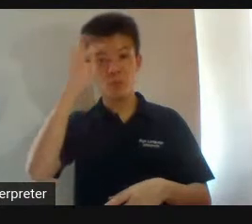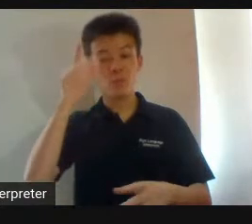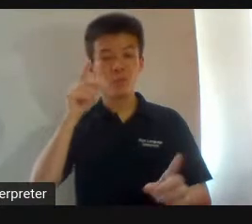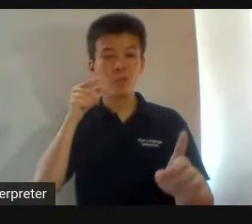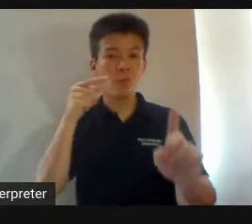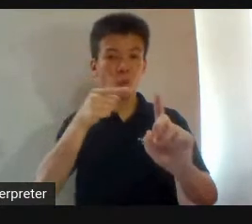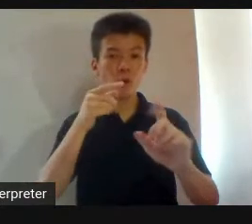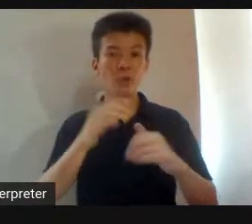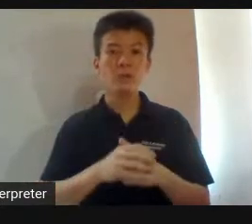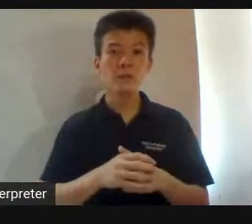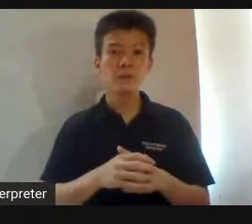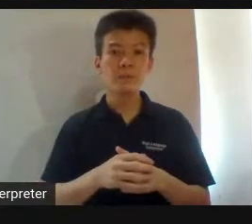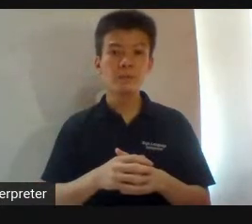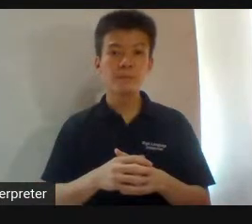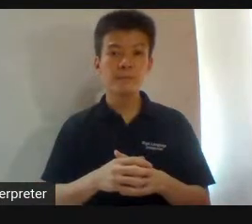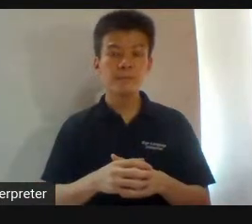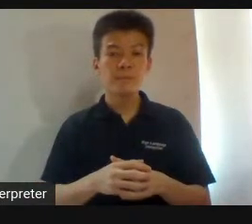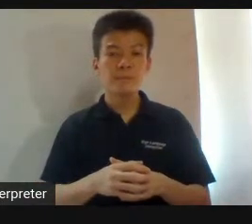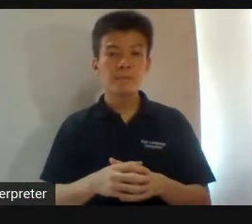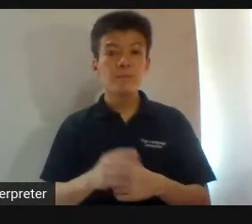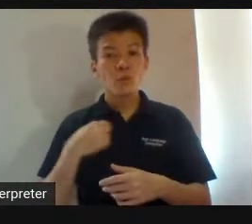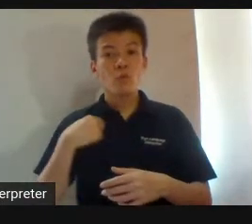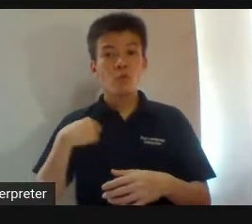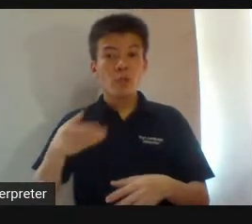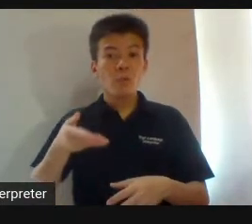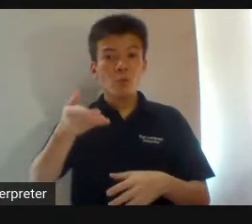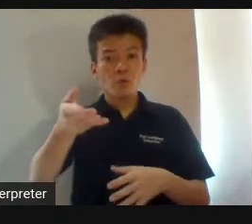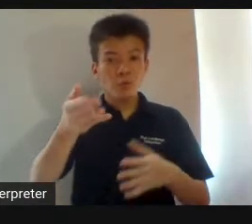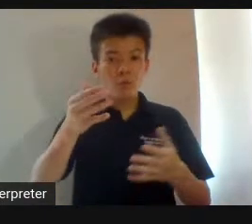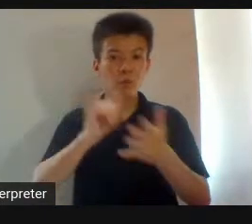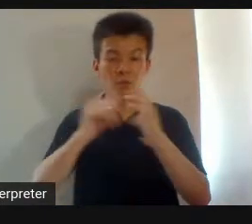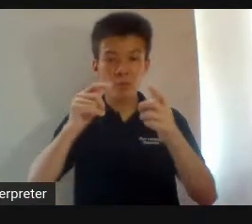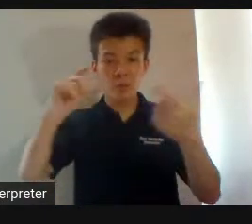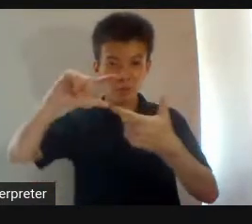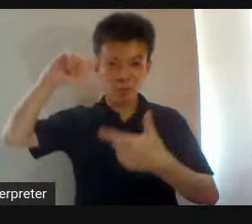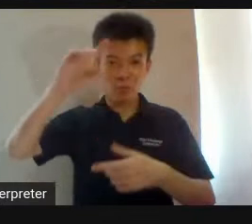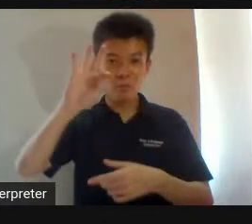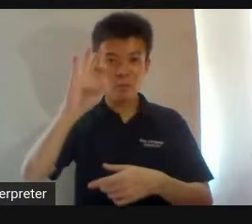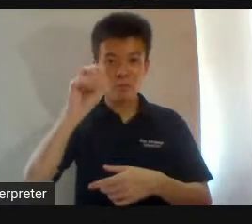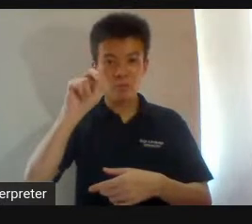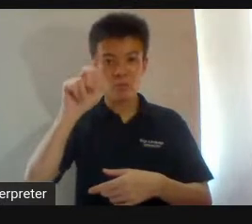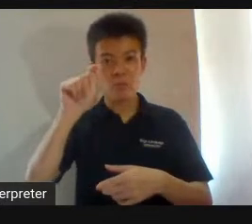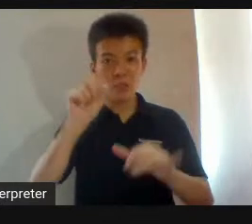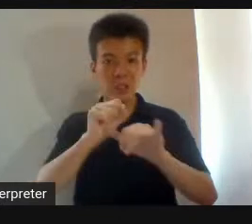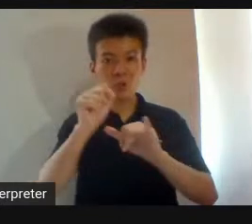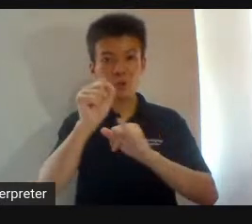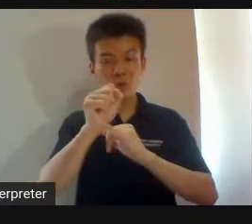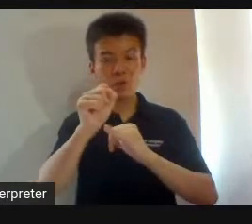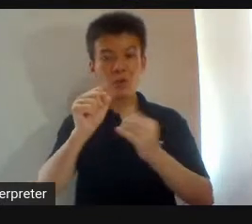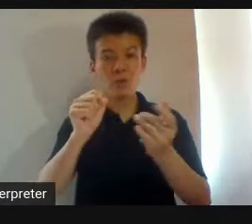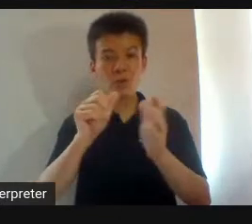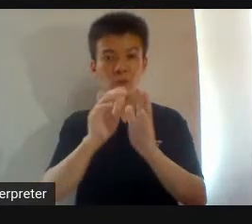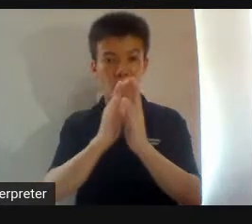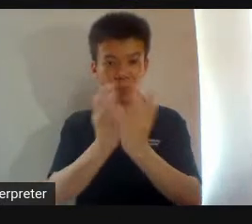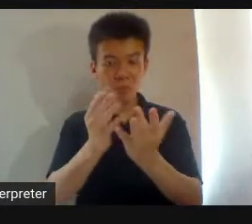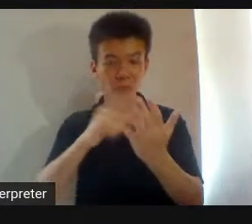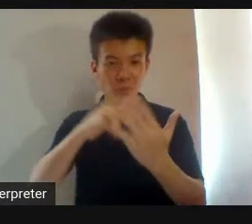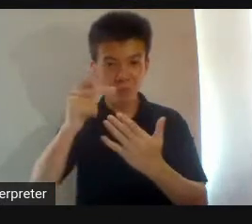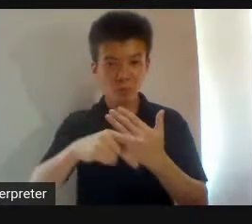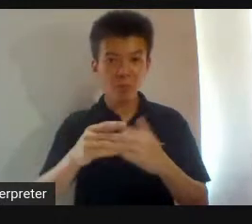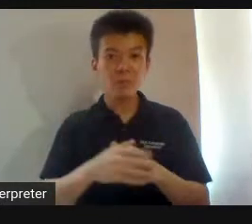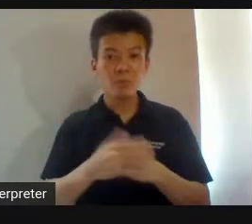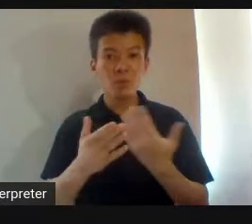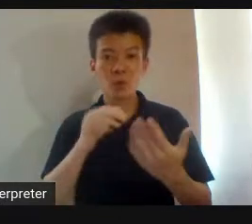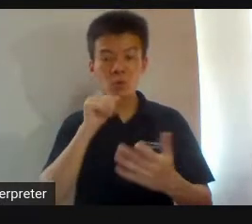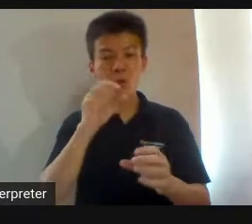how, you know, or when we provide larger font size program booklets at museums, you know, but not